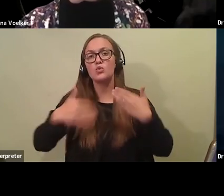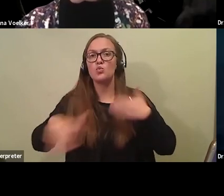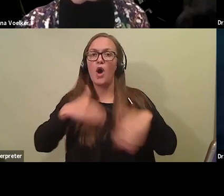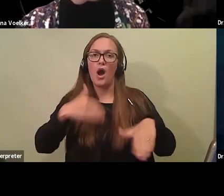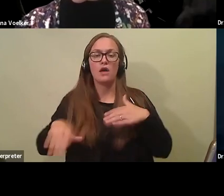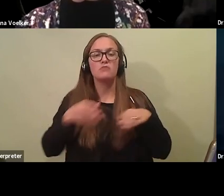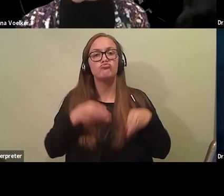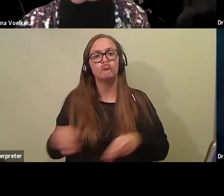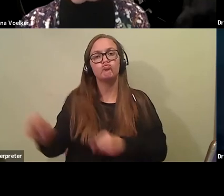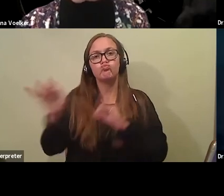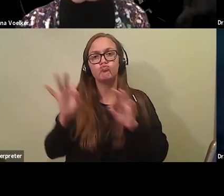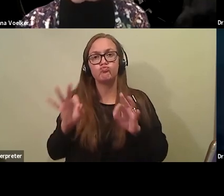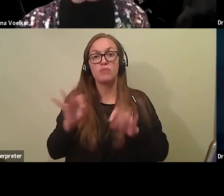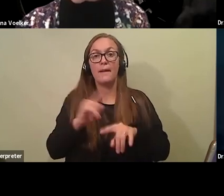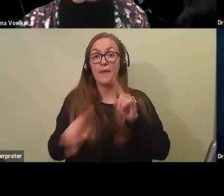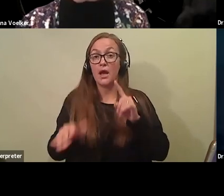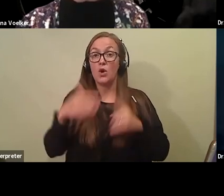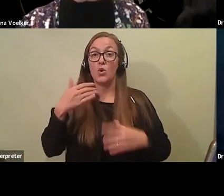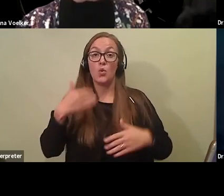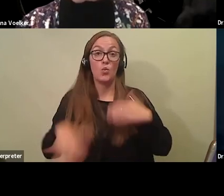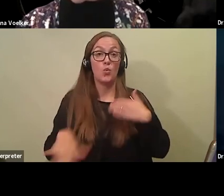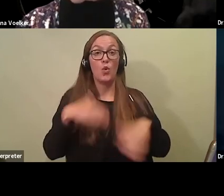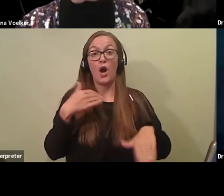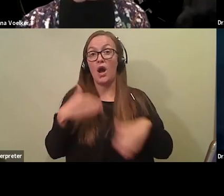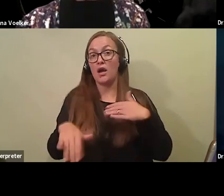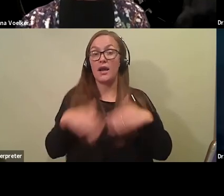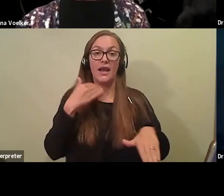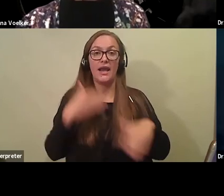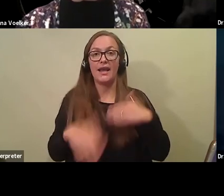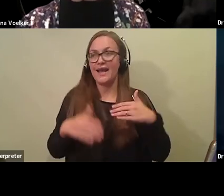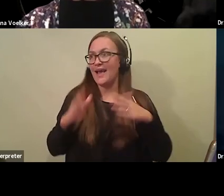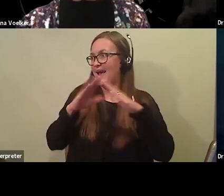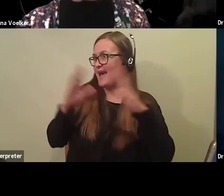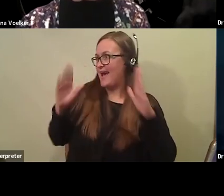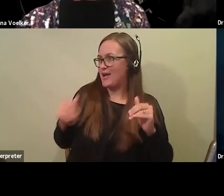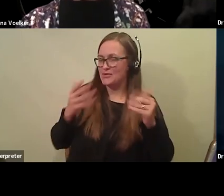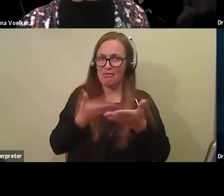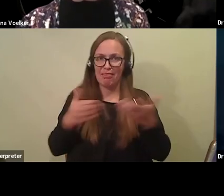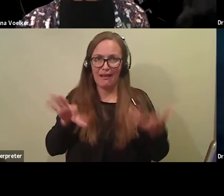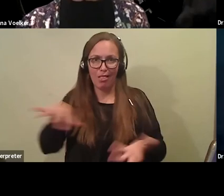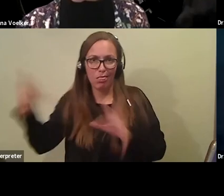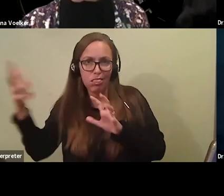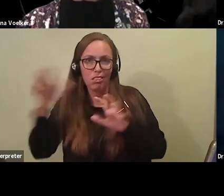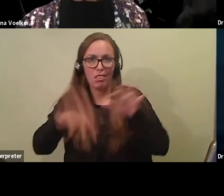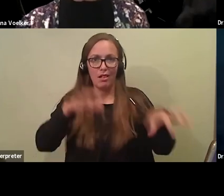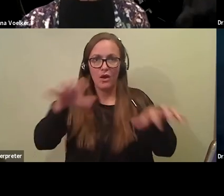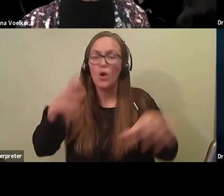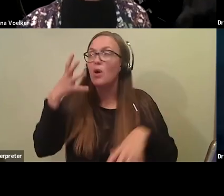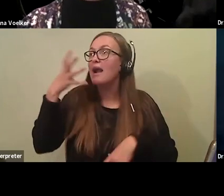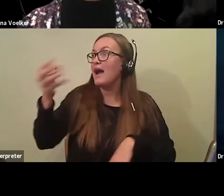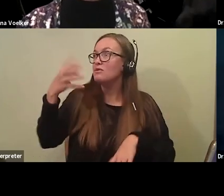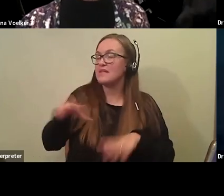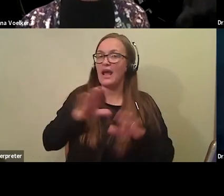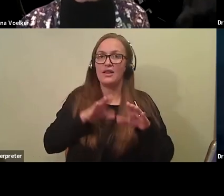C-3PO, but like walking around like a cluttered house, you know, or like going outside and walking on uneven terrain is still like a very